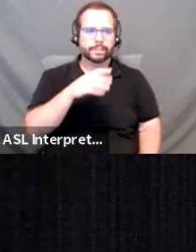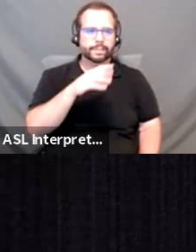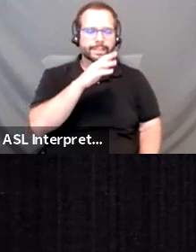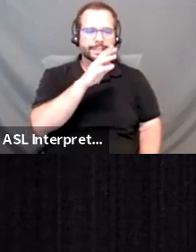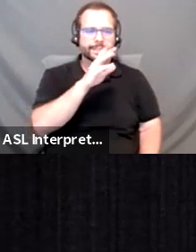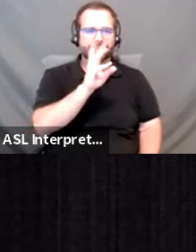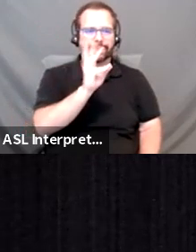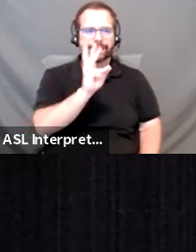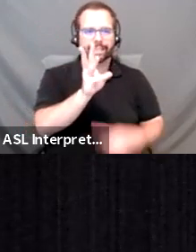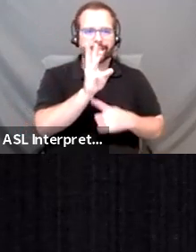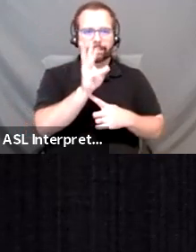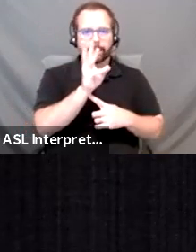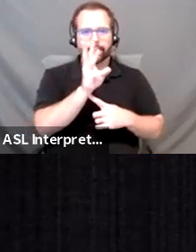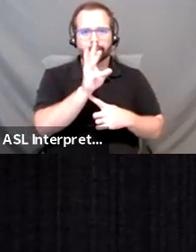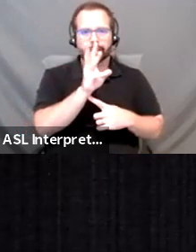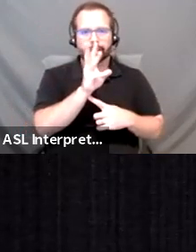meeting.